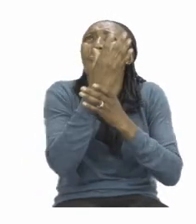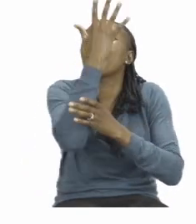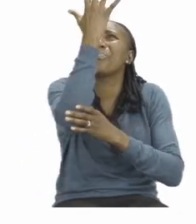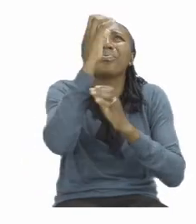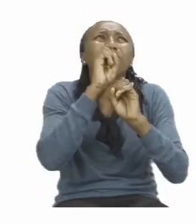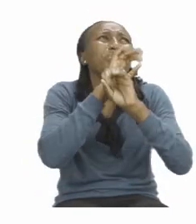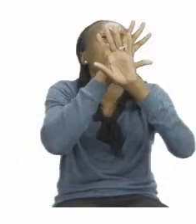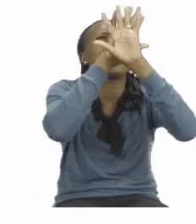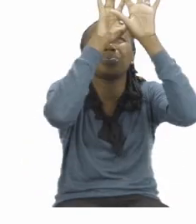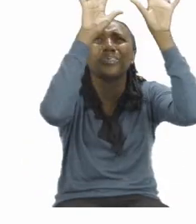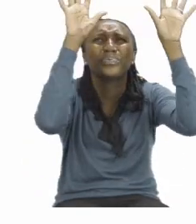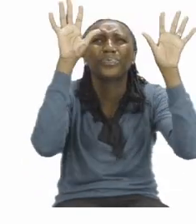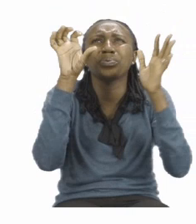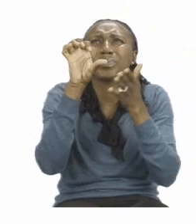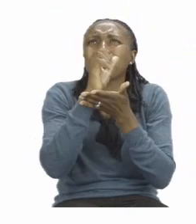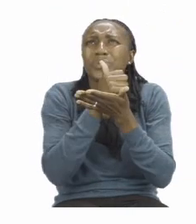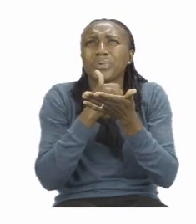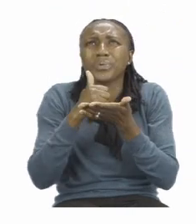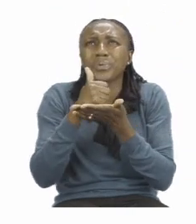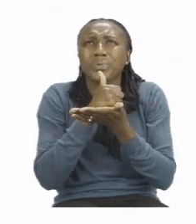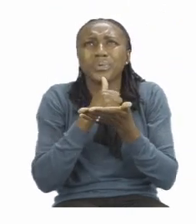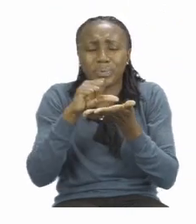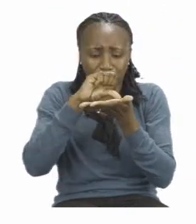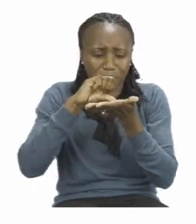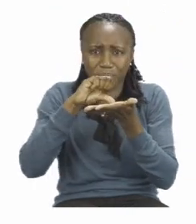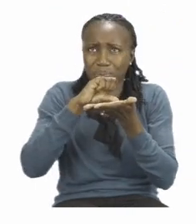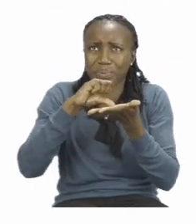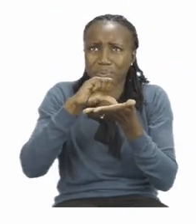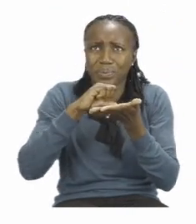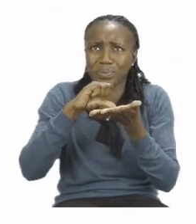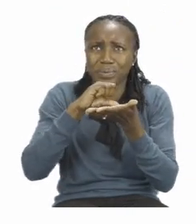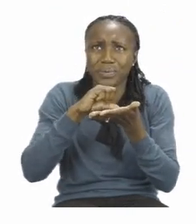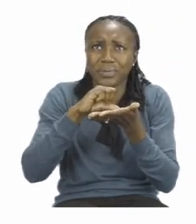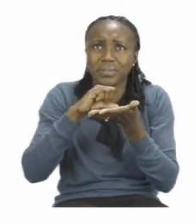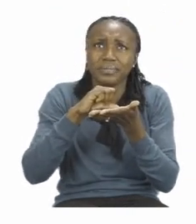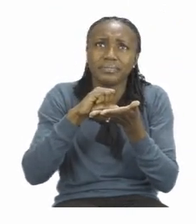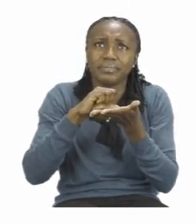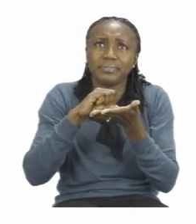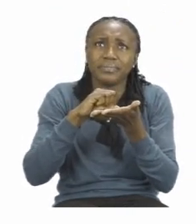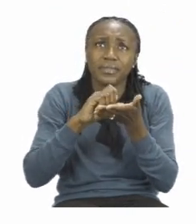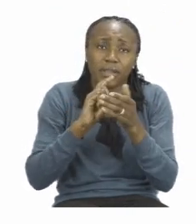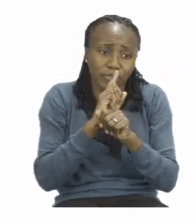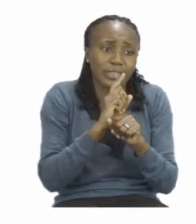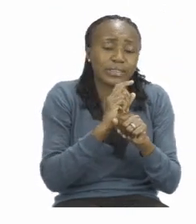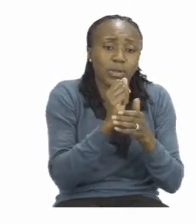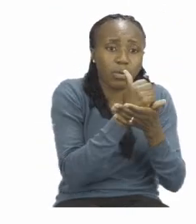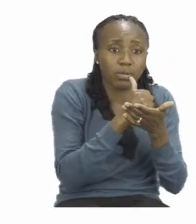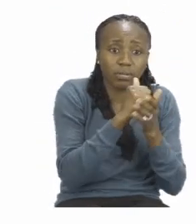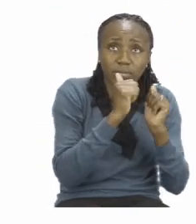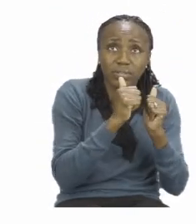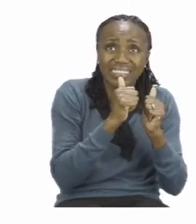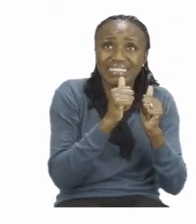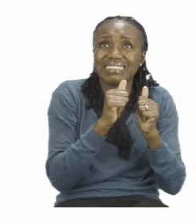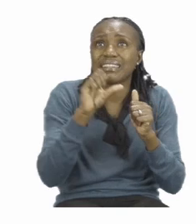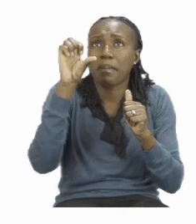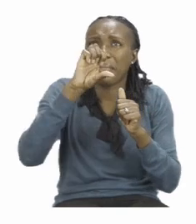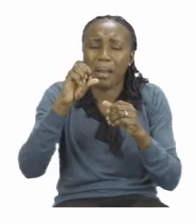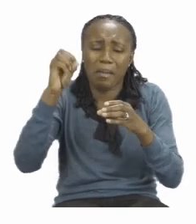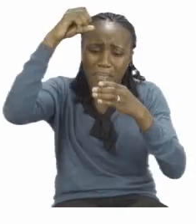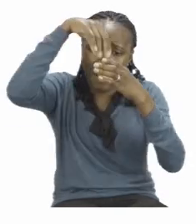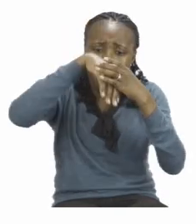Now, polluted means that when something is nice and pure and something bad gets into it. For